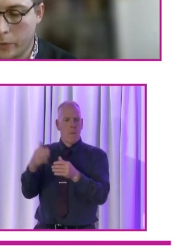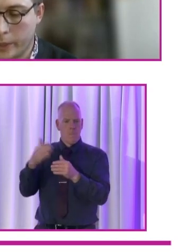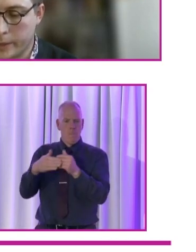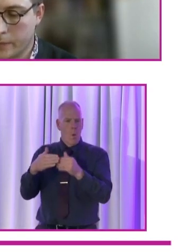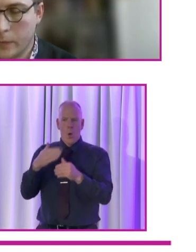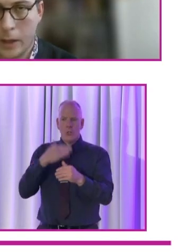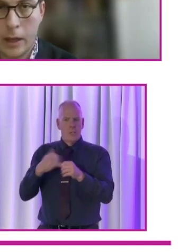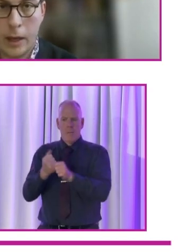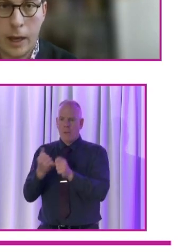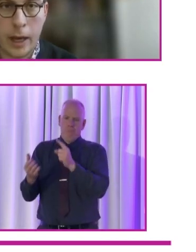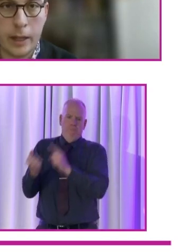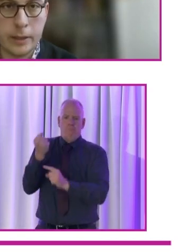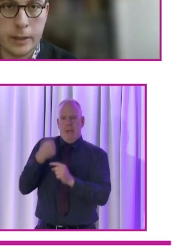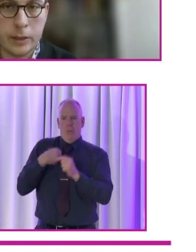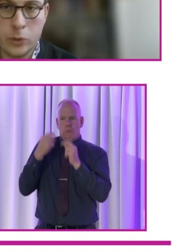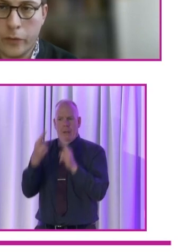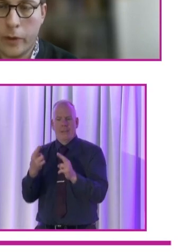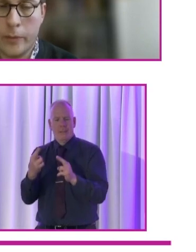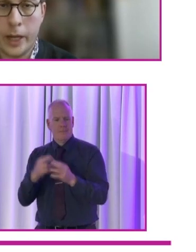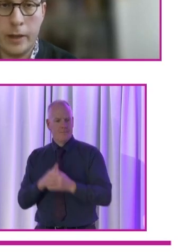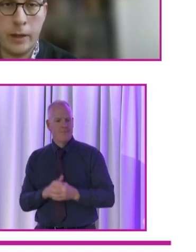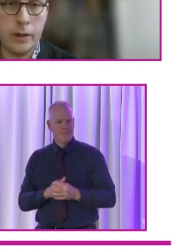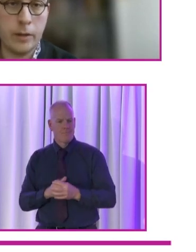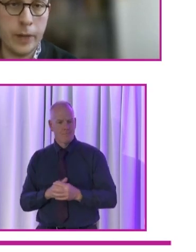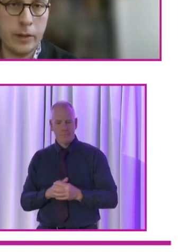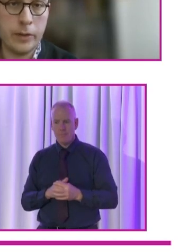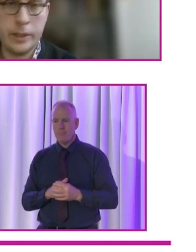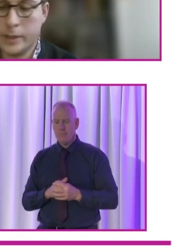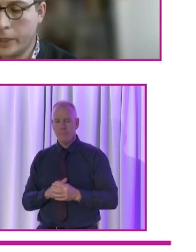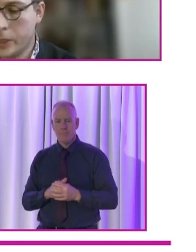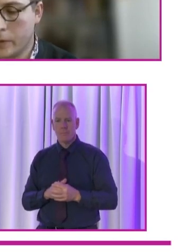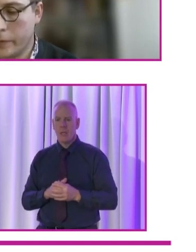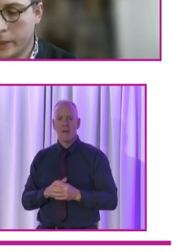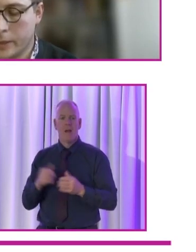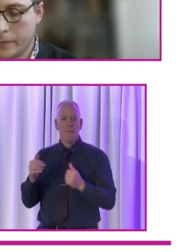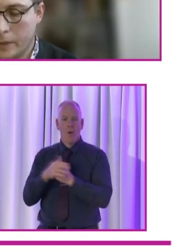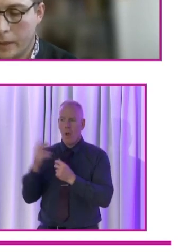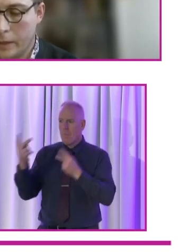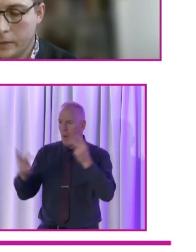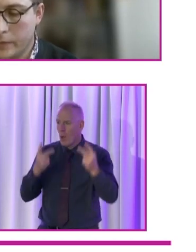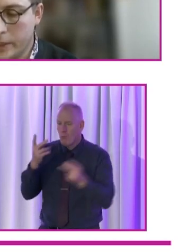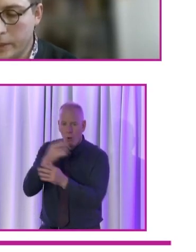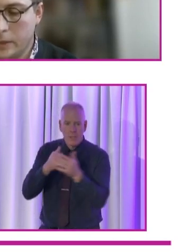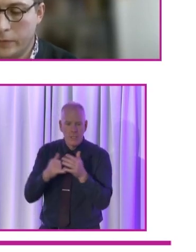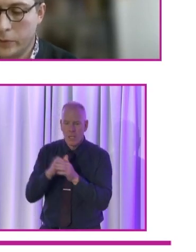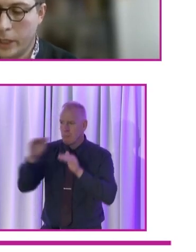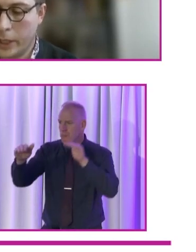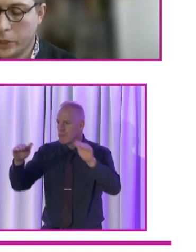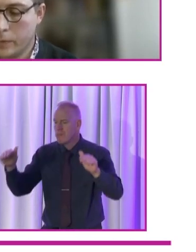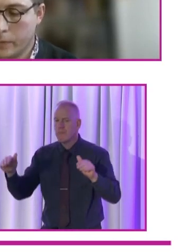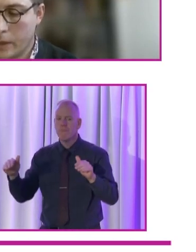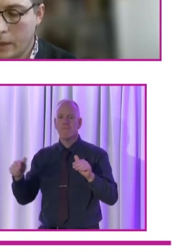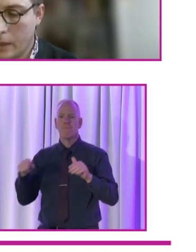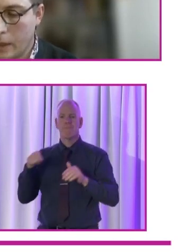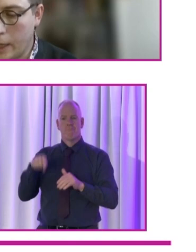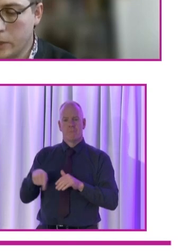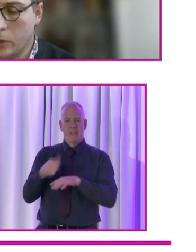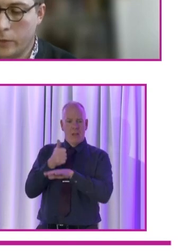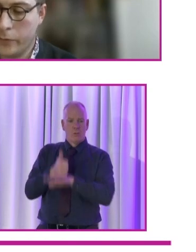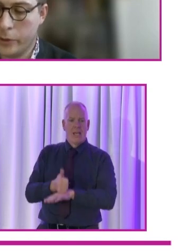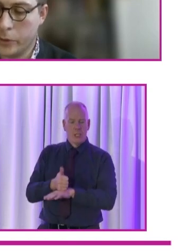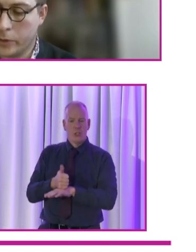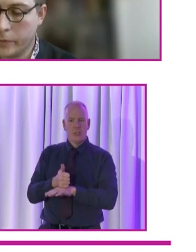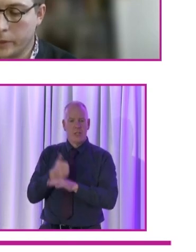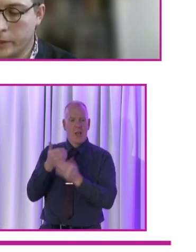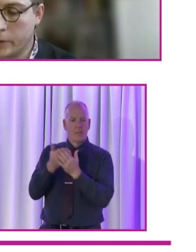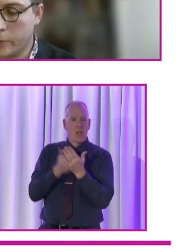secure our rights. And two of our partner organizations of us, the Validity Foundation and the